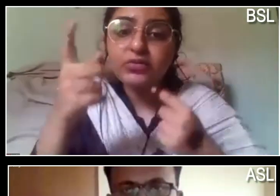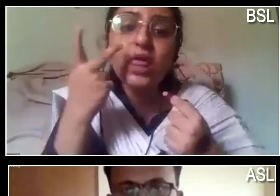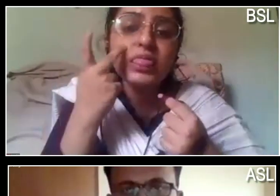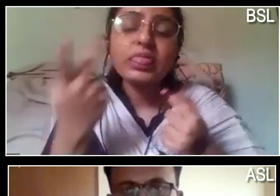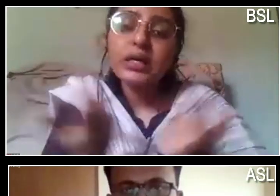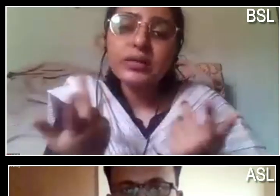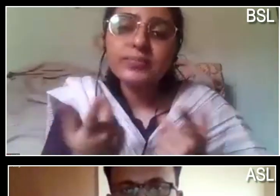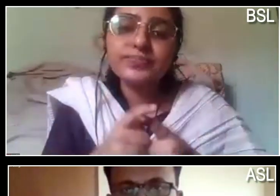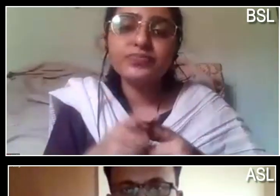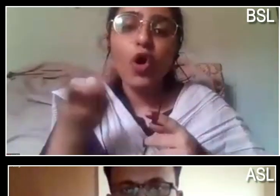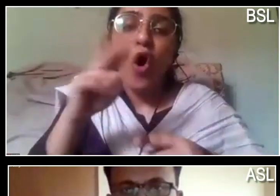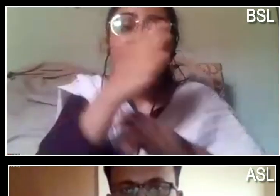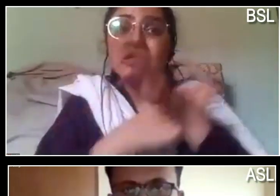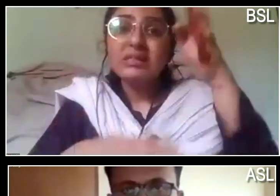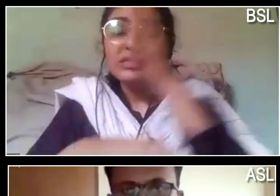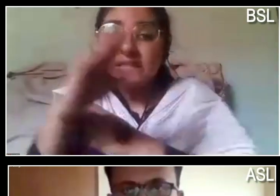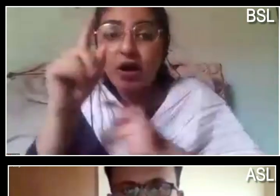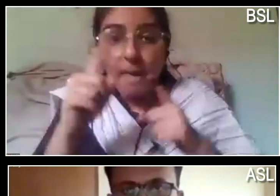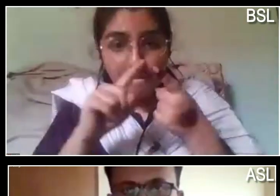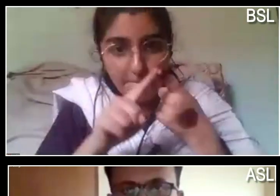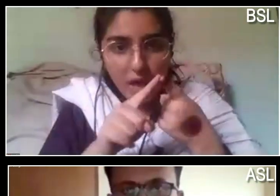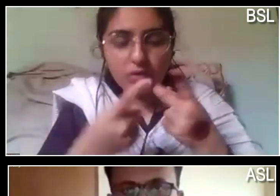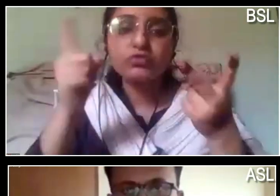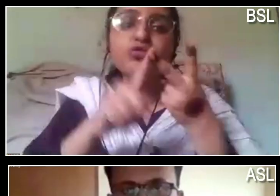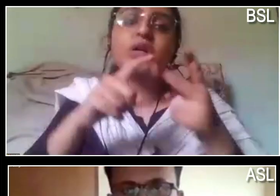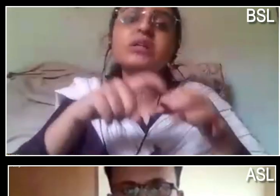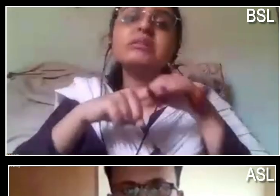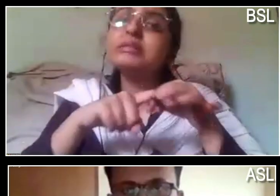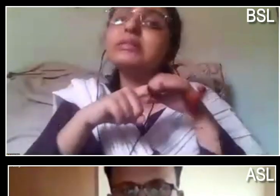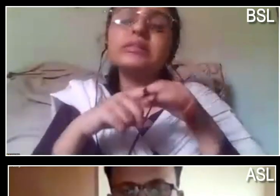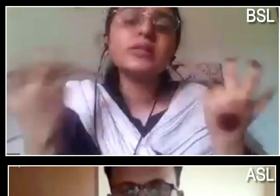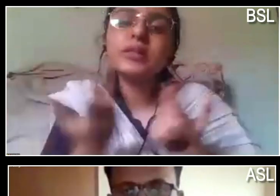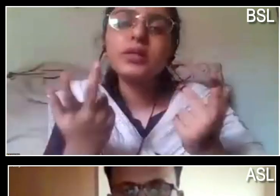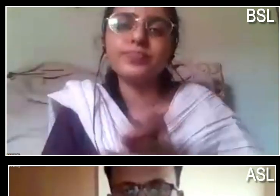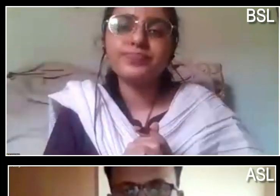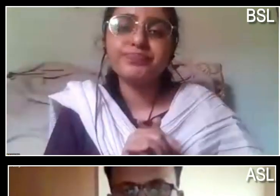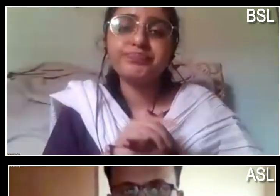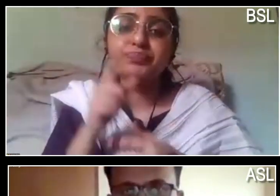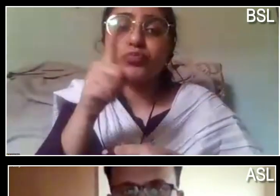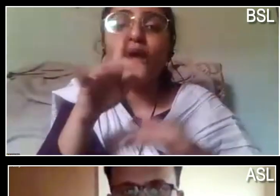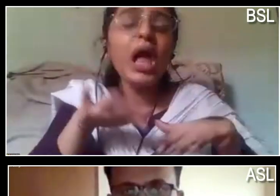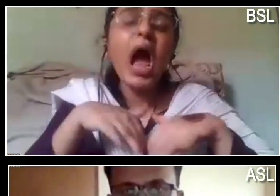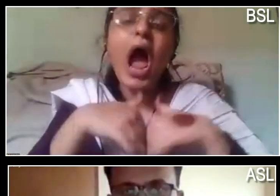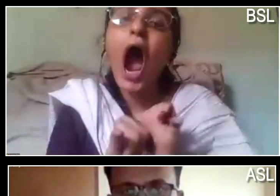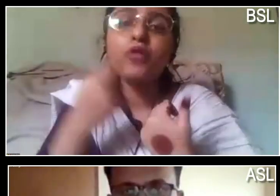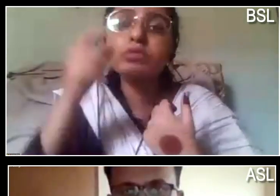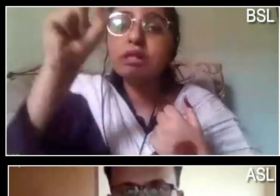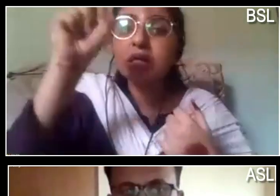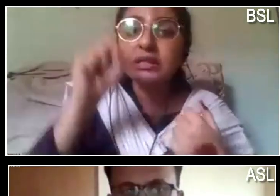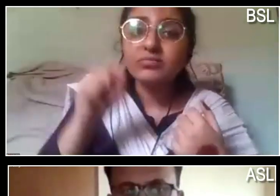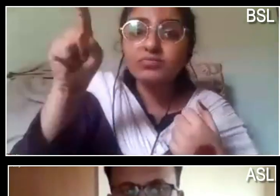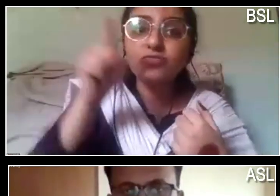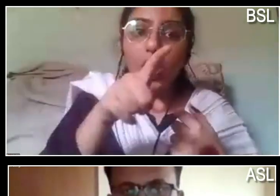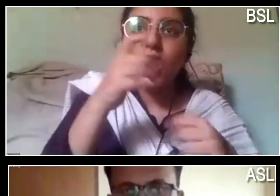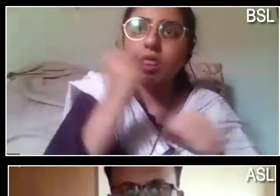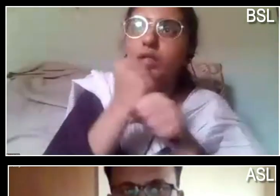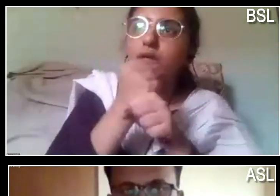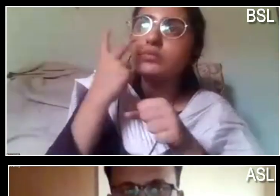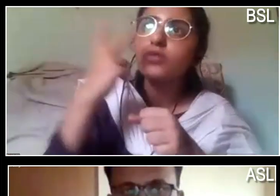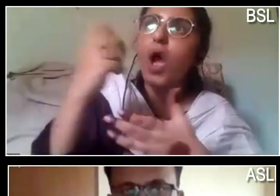disabilities? One. My second question to you is that how would you rate the response by the governments on